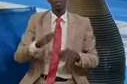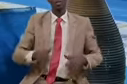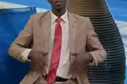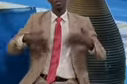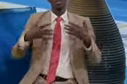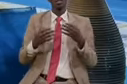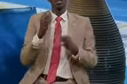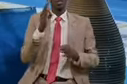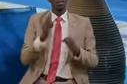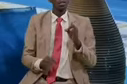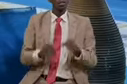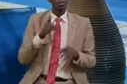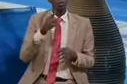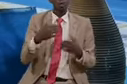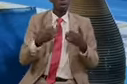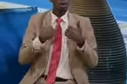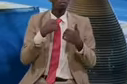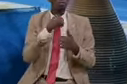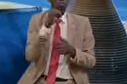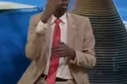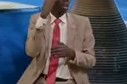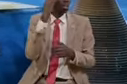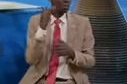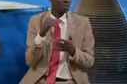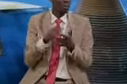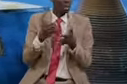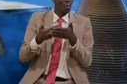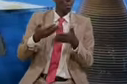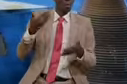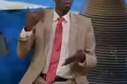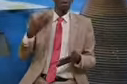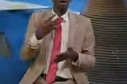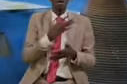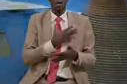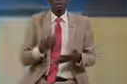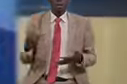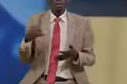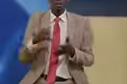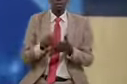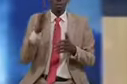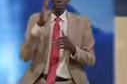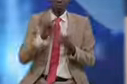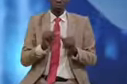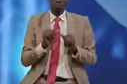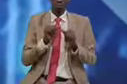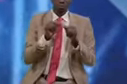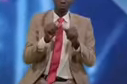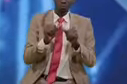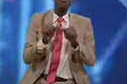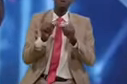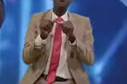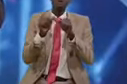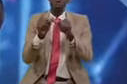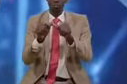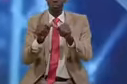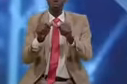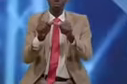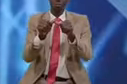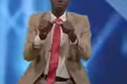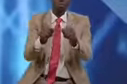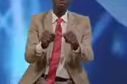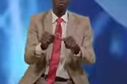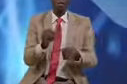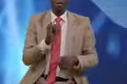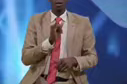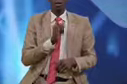have not experienced it before, and it will go on and on and on. I see